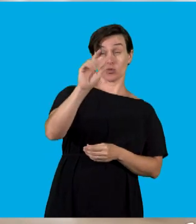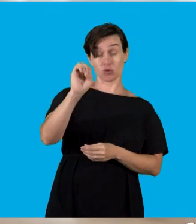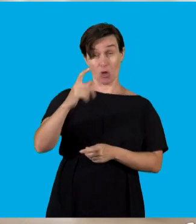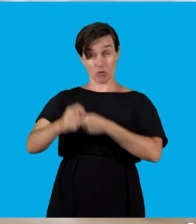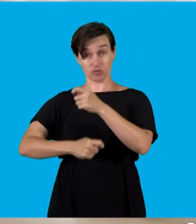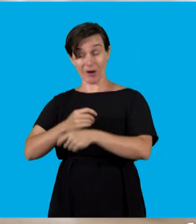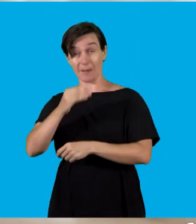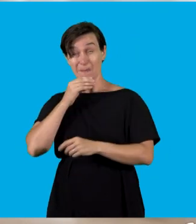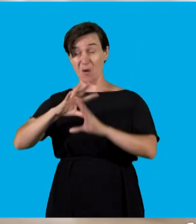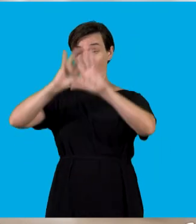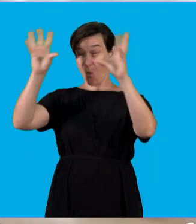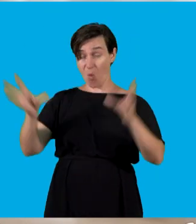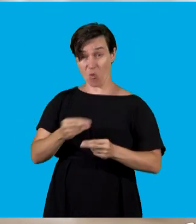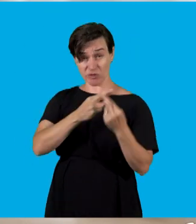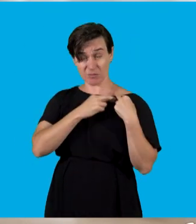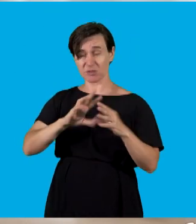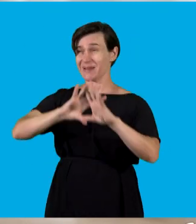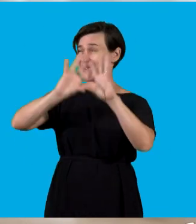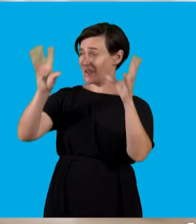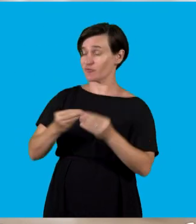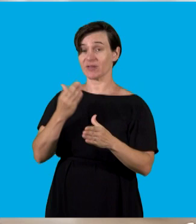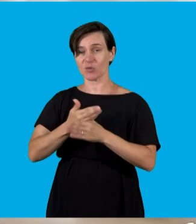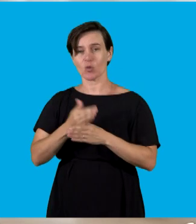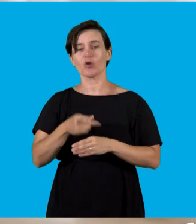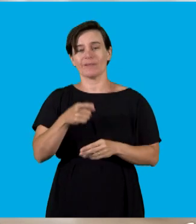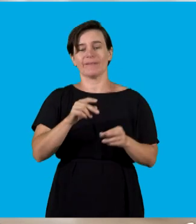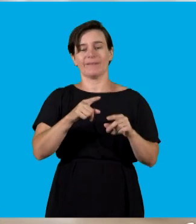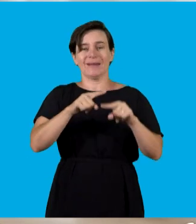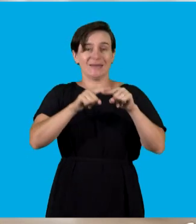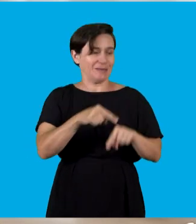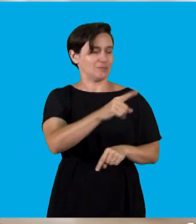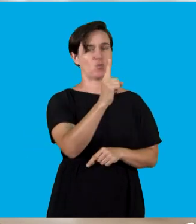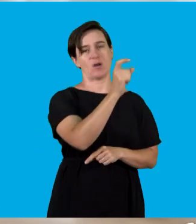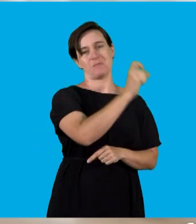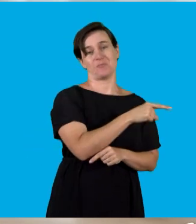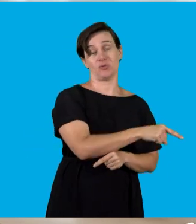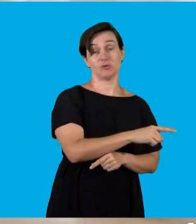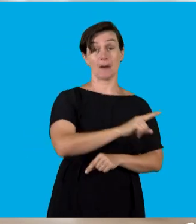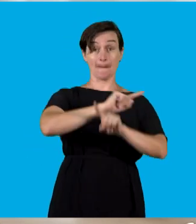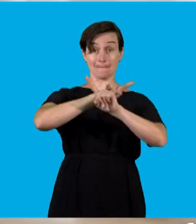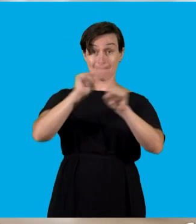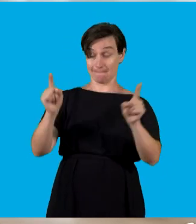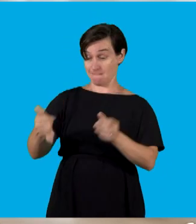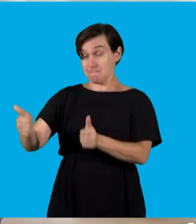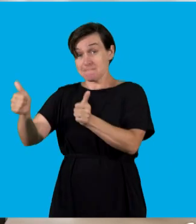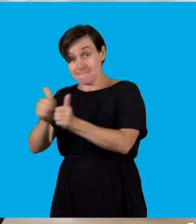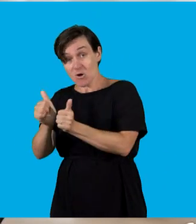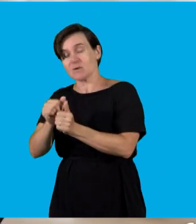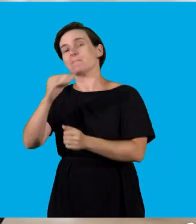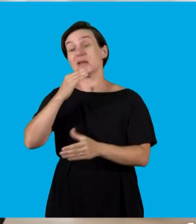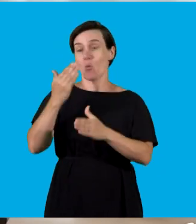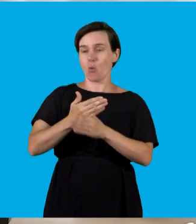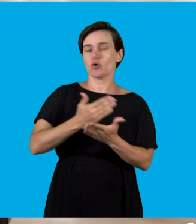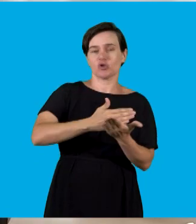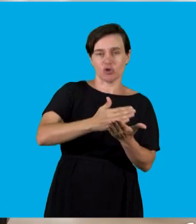business activities are being conducted by one person who is the owner. With the partnership, workload is shared amongst the